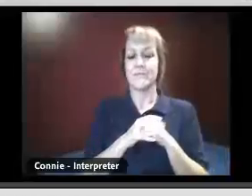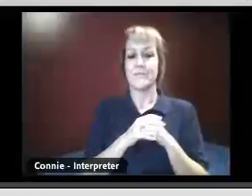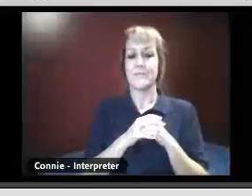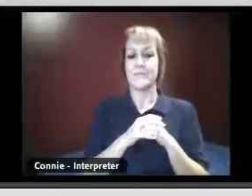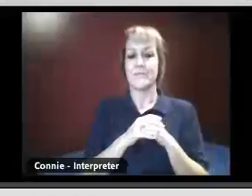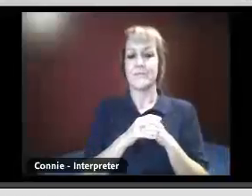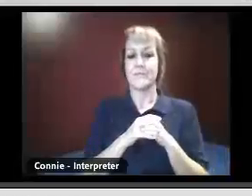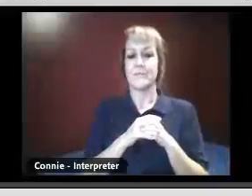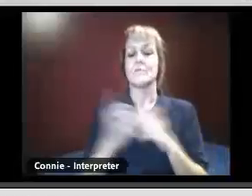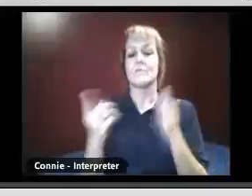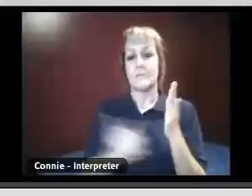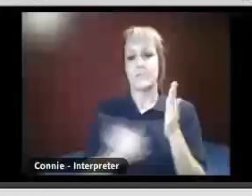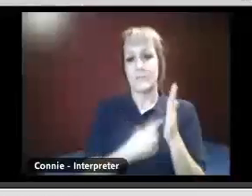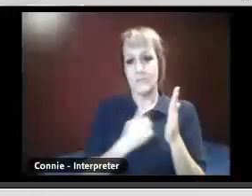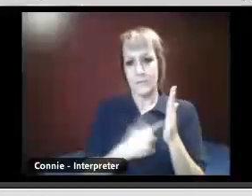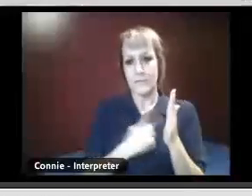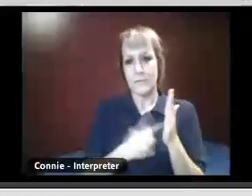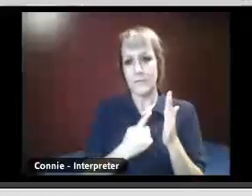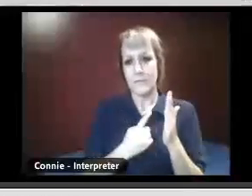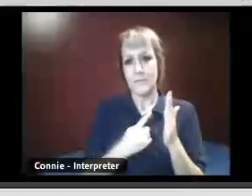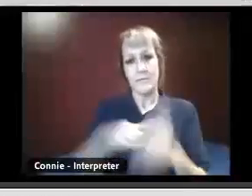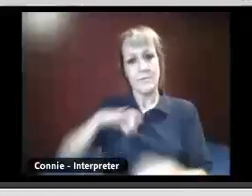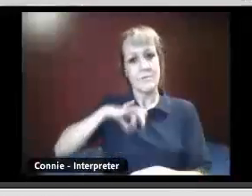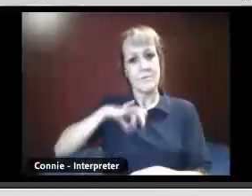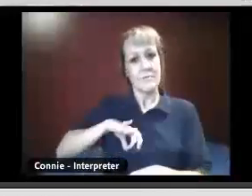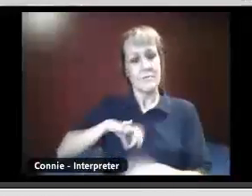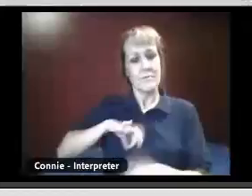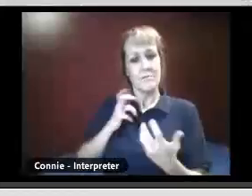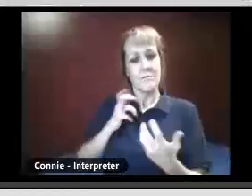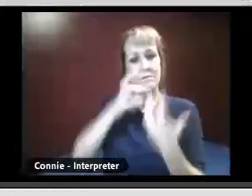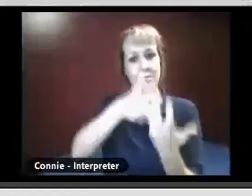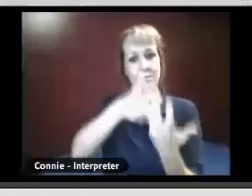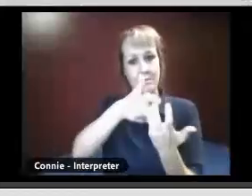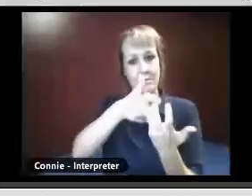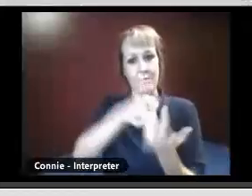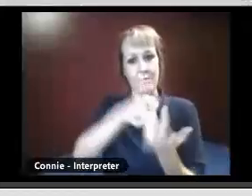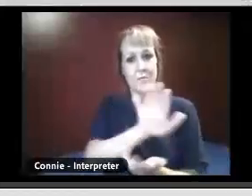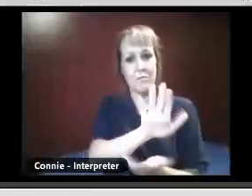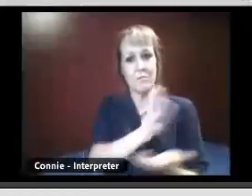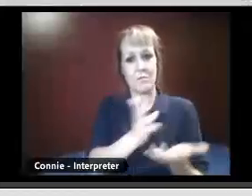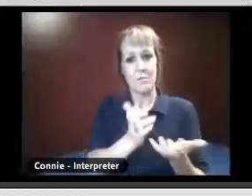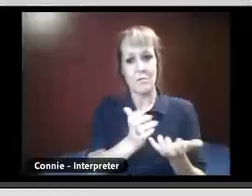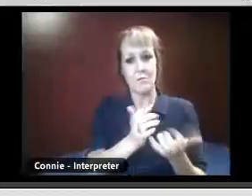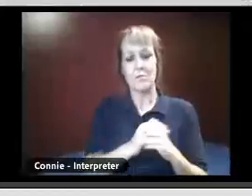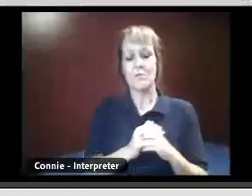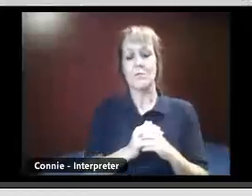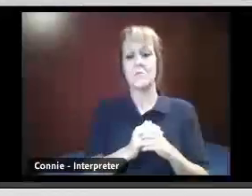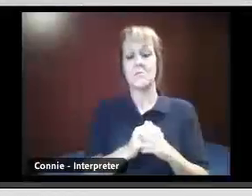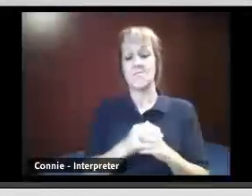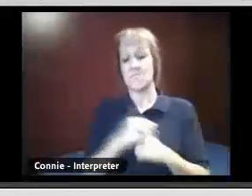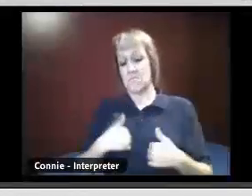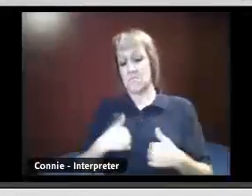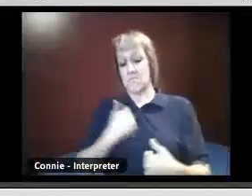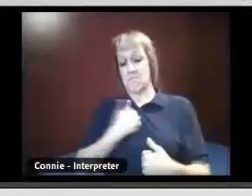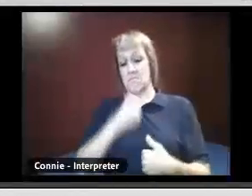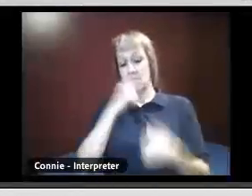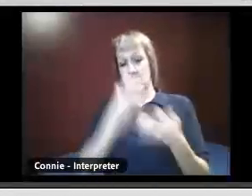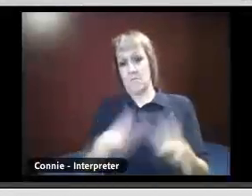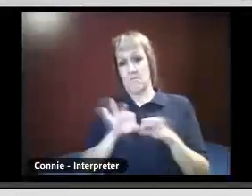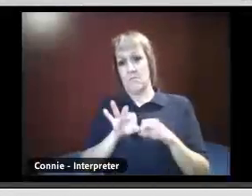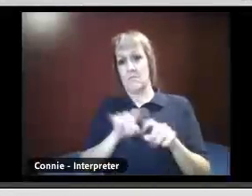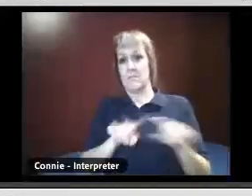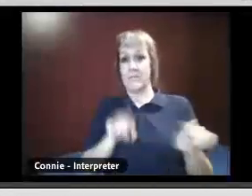are times where there's an advantage to accommodate. If something is not really important to you, but is